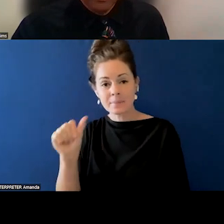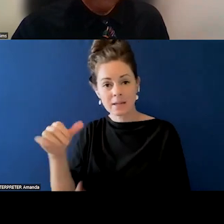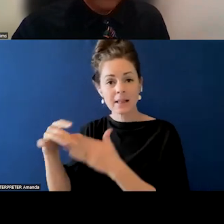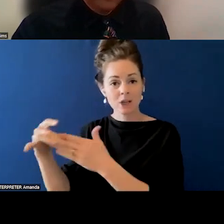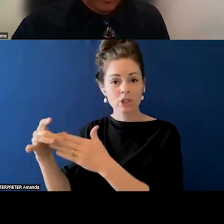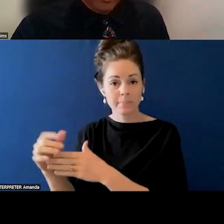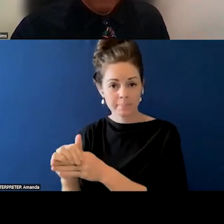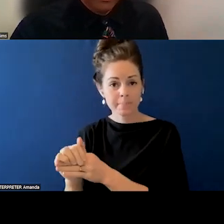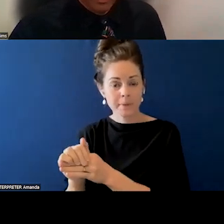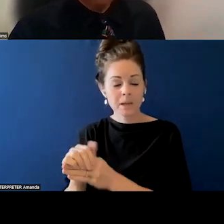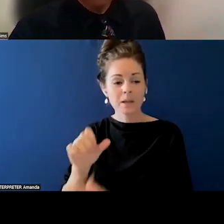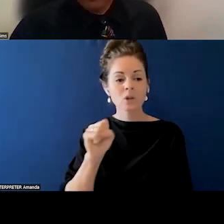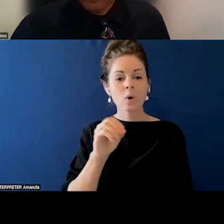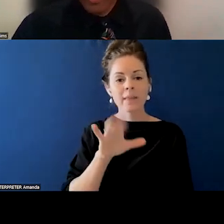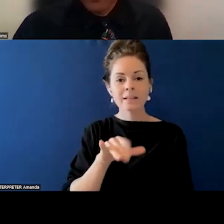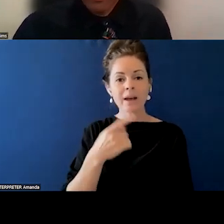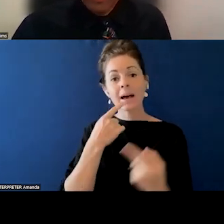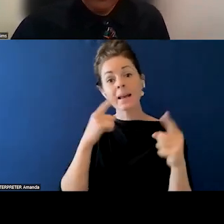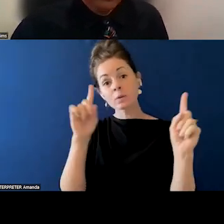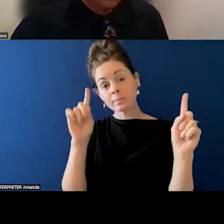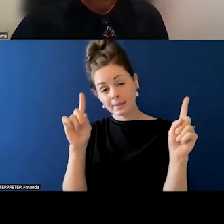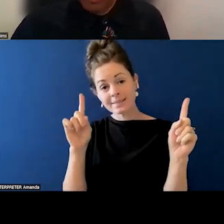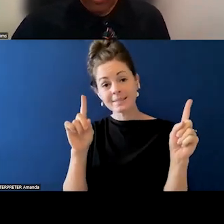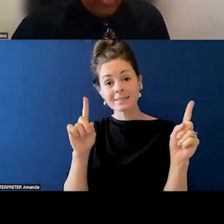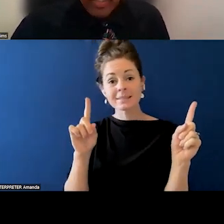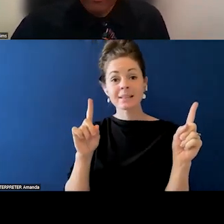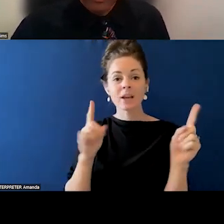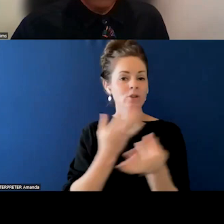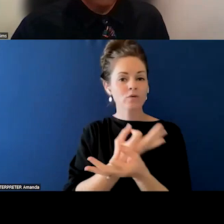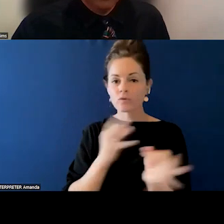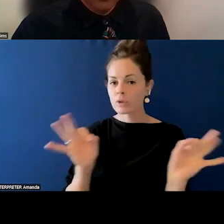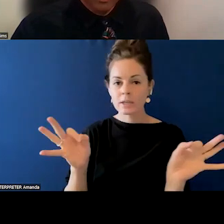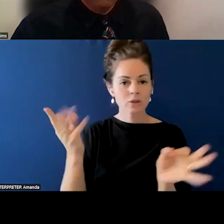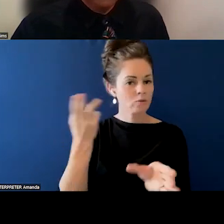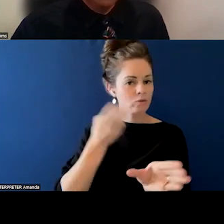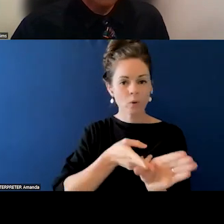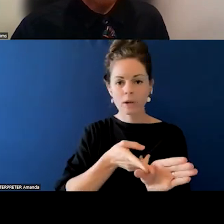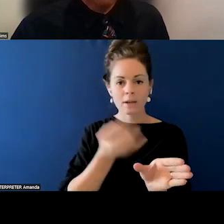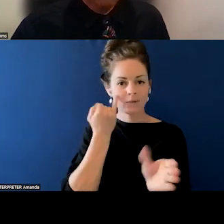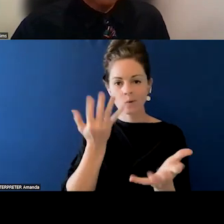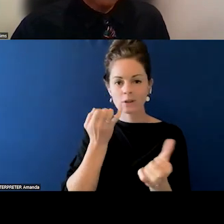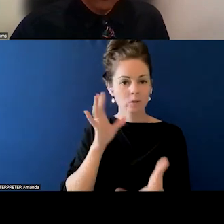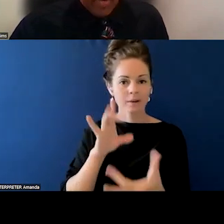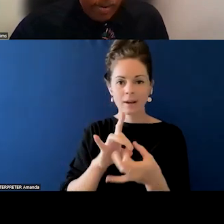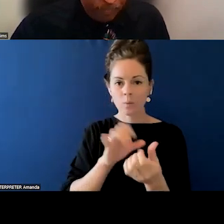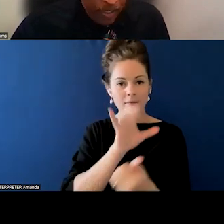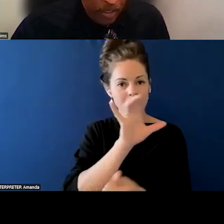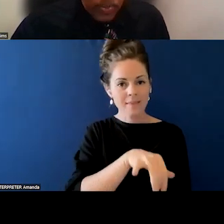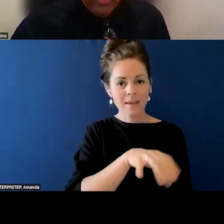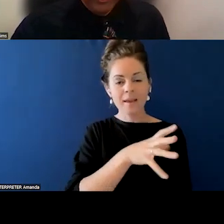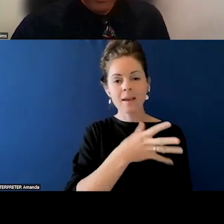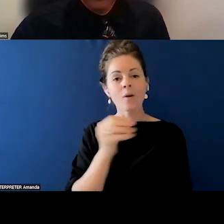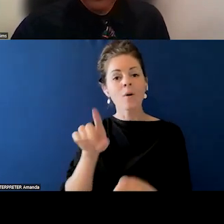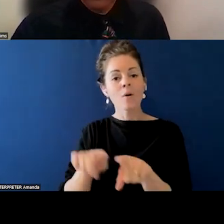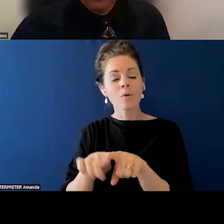So this is a kind of an announcement per se that it is free to join if you'd like to connect with it. But also